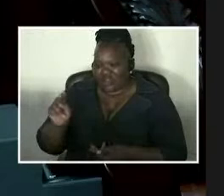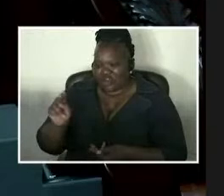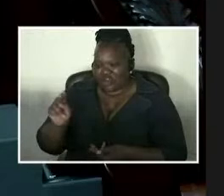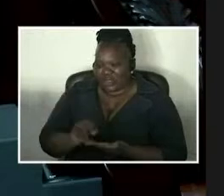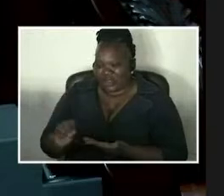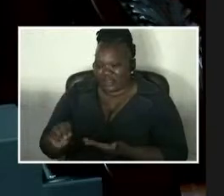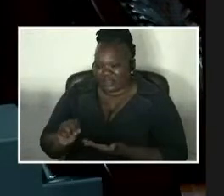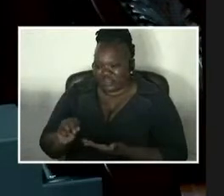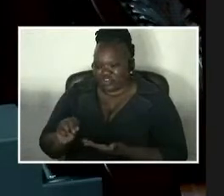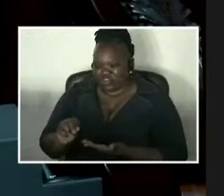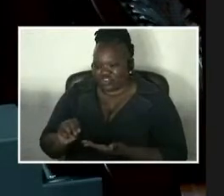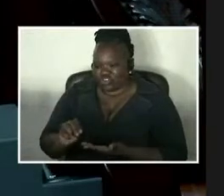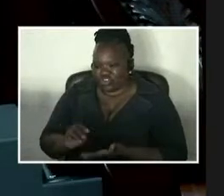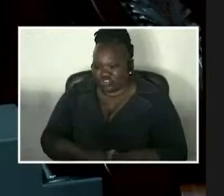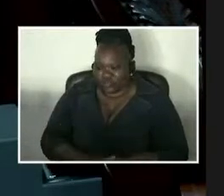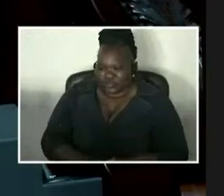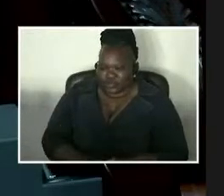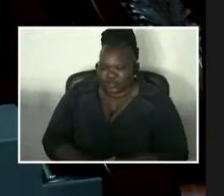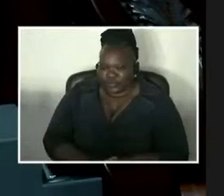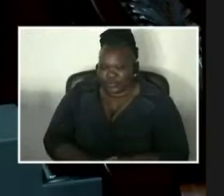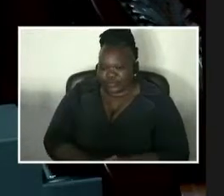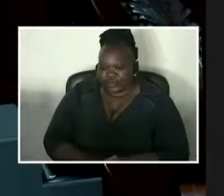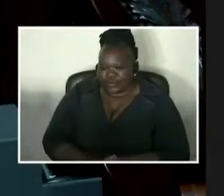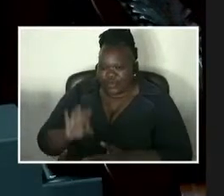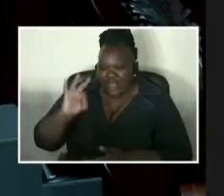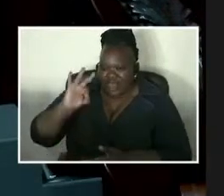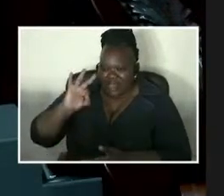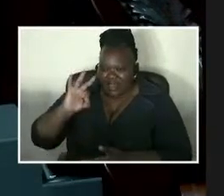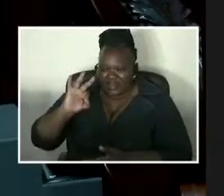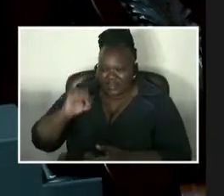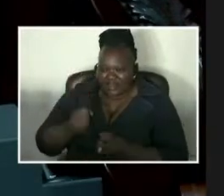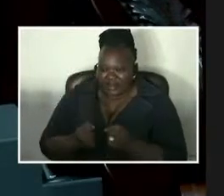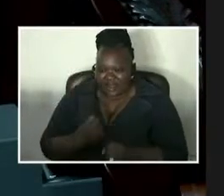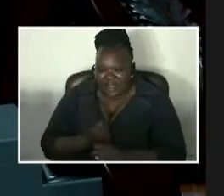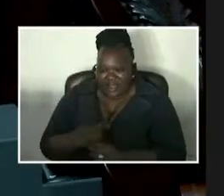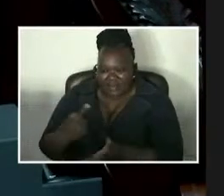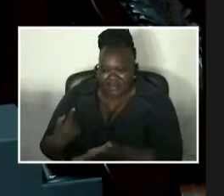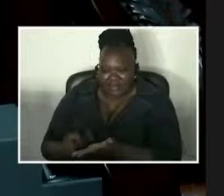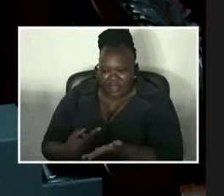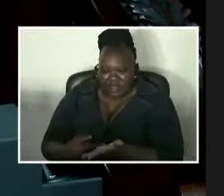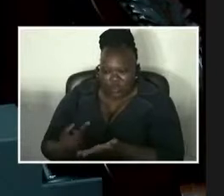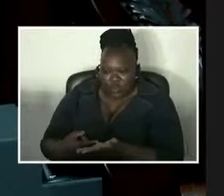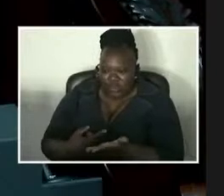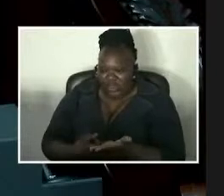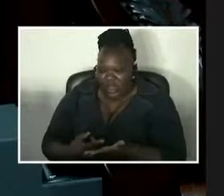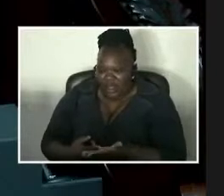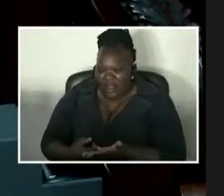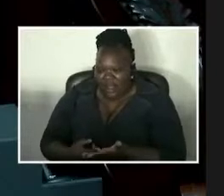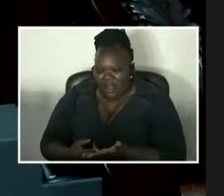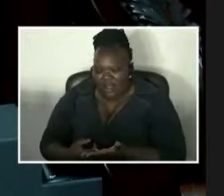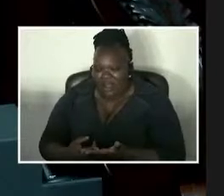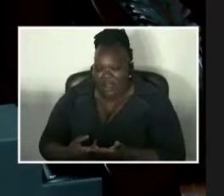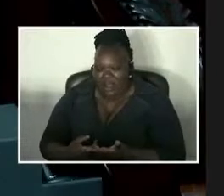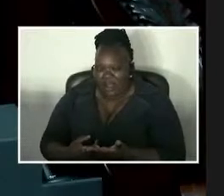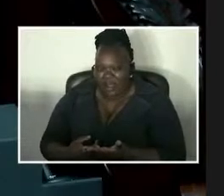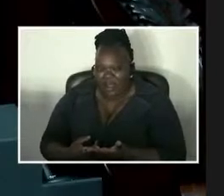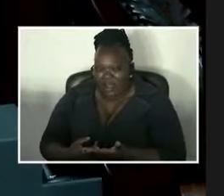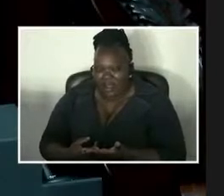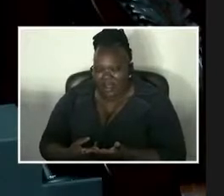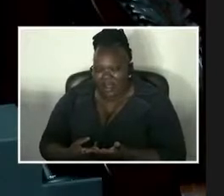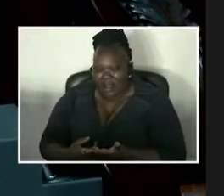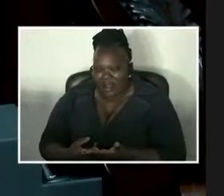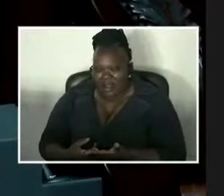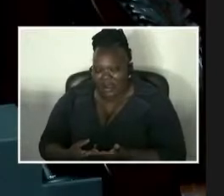as is in your budget speech it's been three years of negotiations how far are we in seeing a reality to the